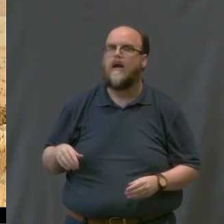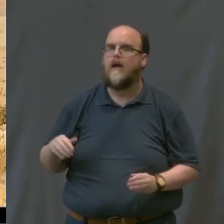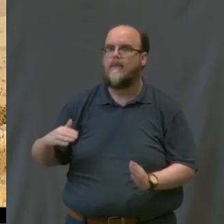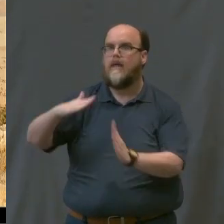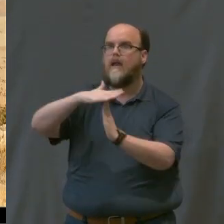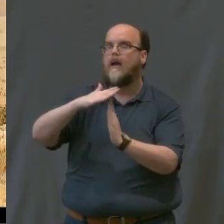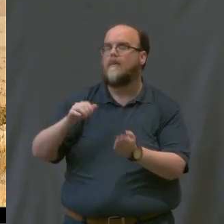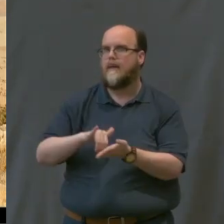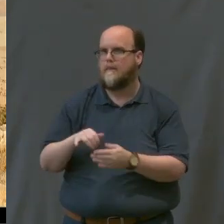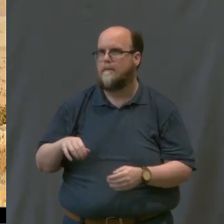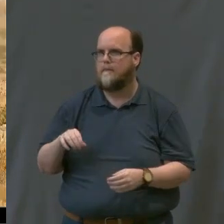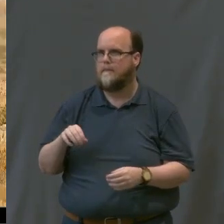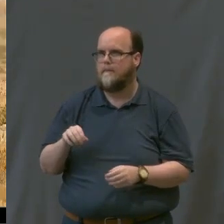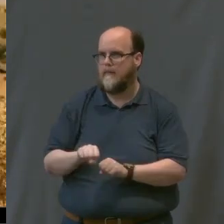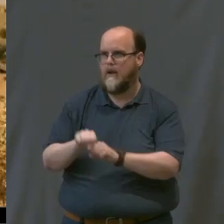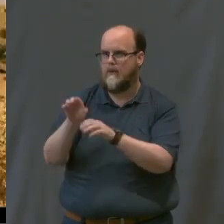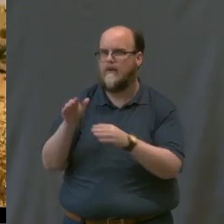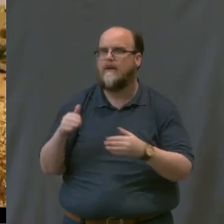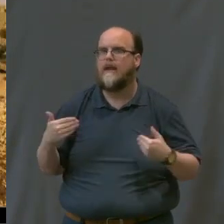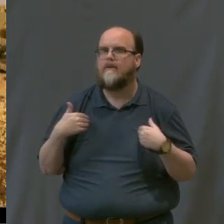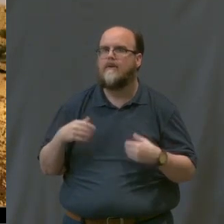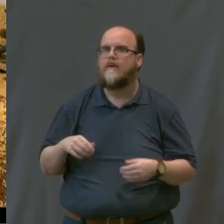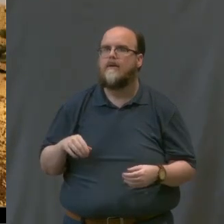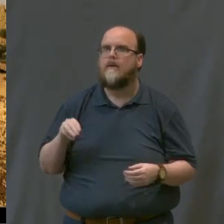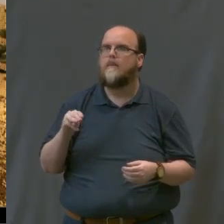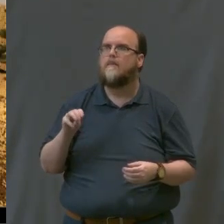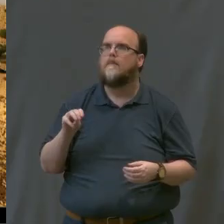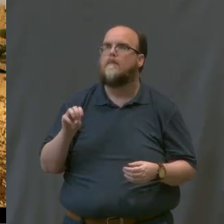mountain, you have a monastery that's built.